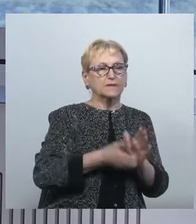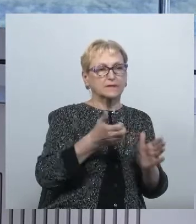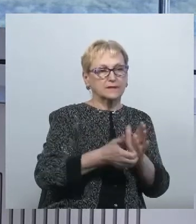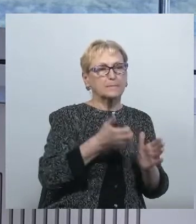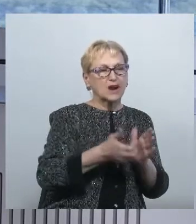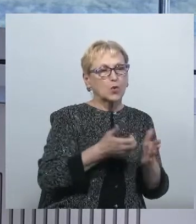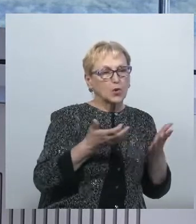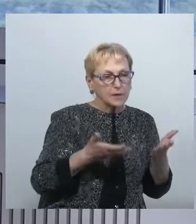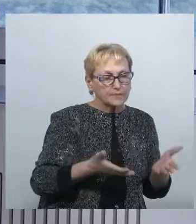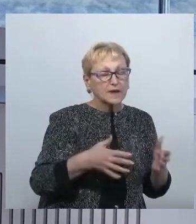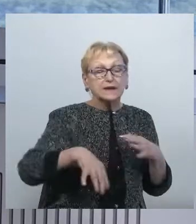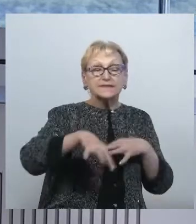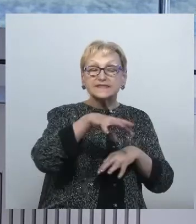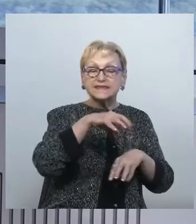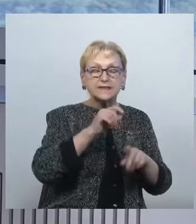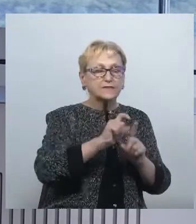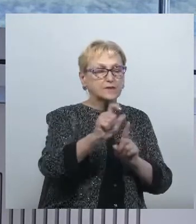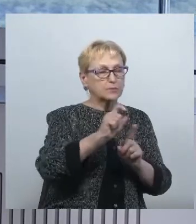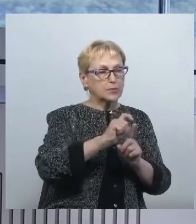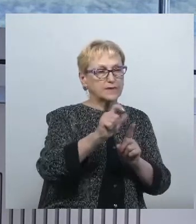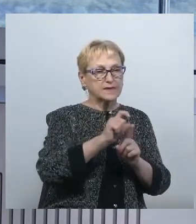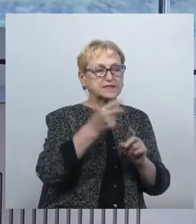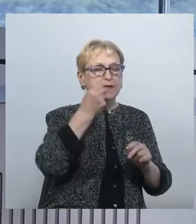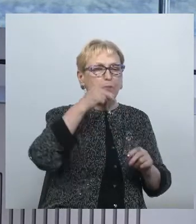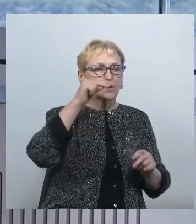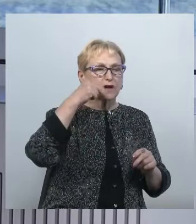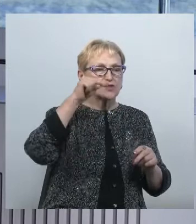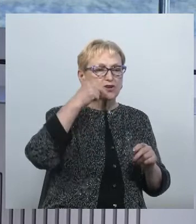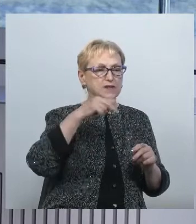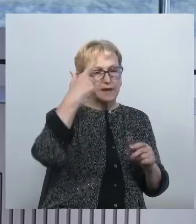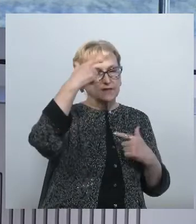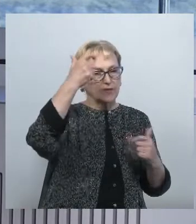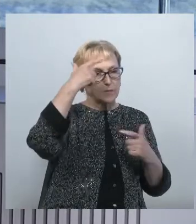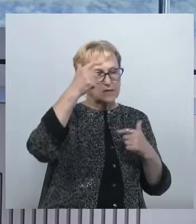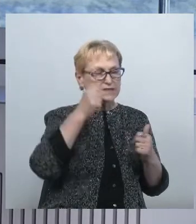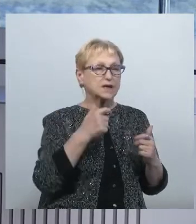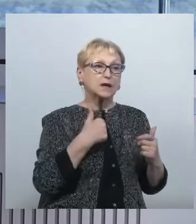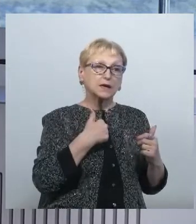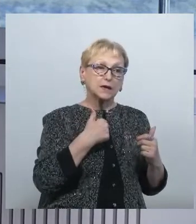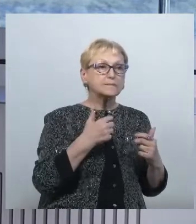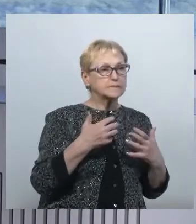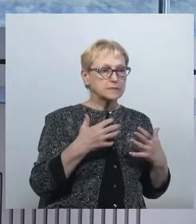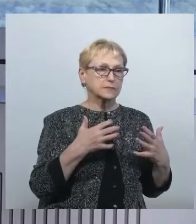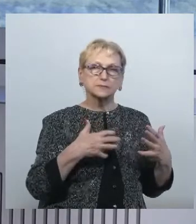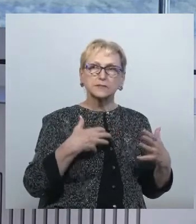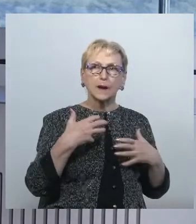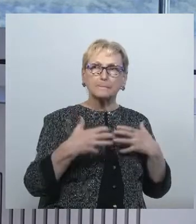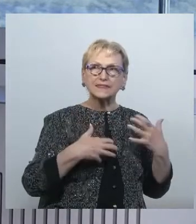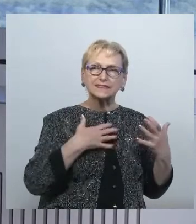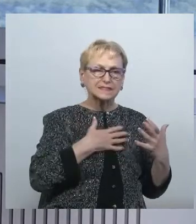enough information, but all the three questions are related to information.